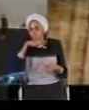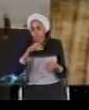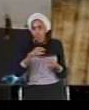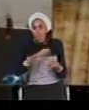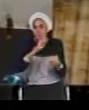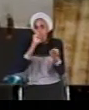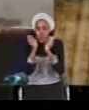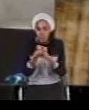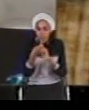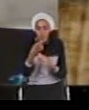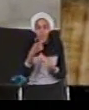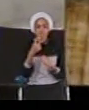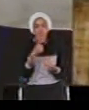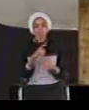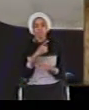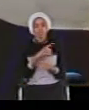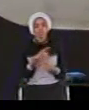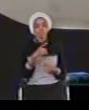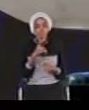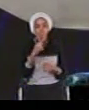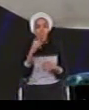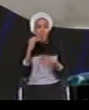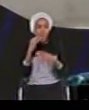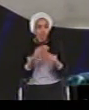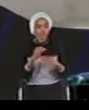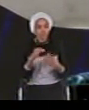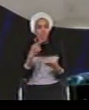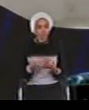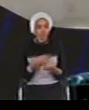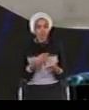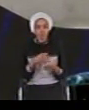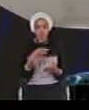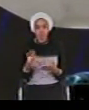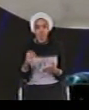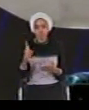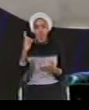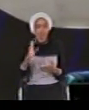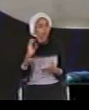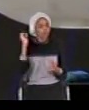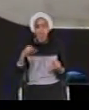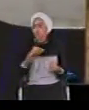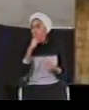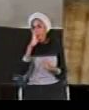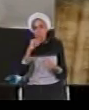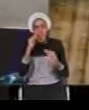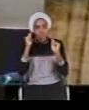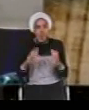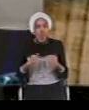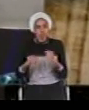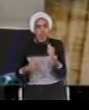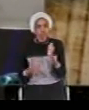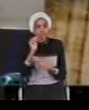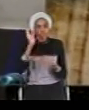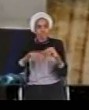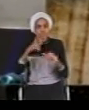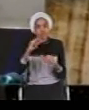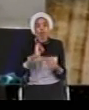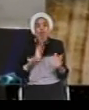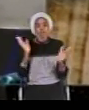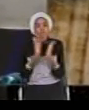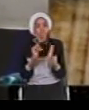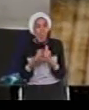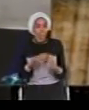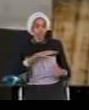pervert, and to prevent the gospel cannot be stronger than you are. I pray that the boldness and